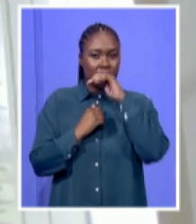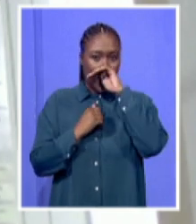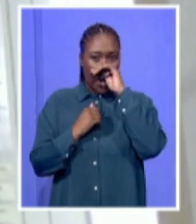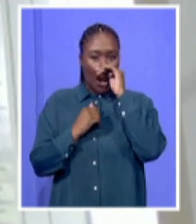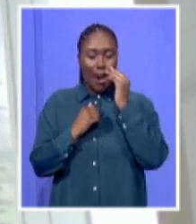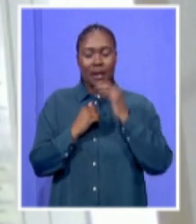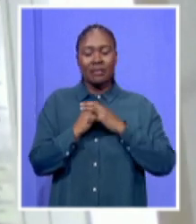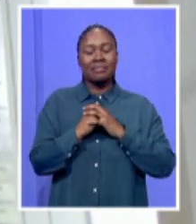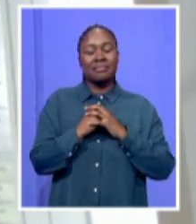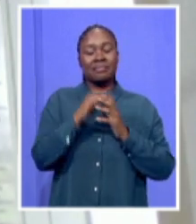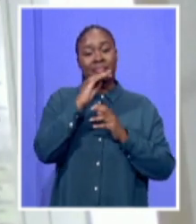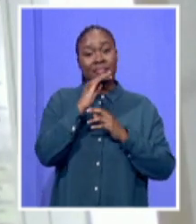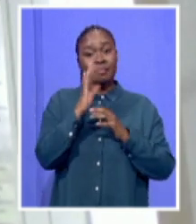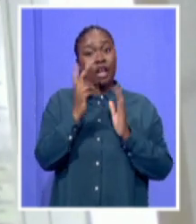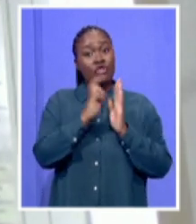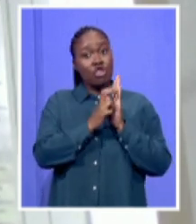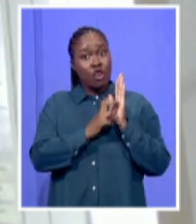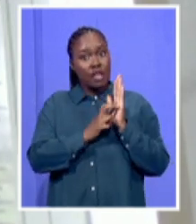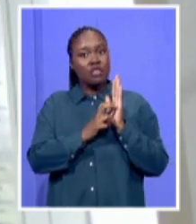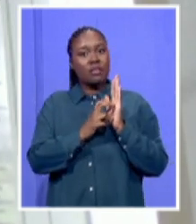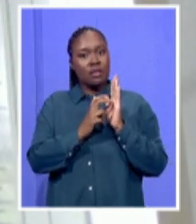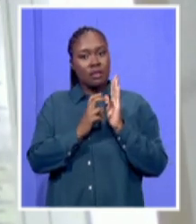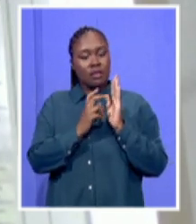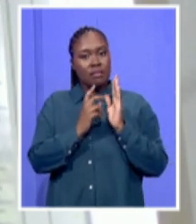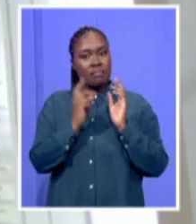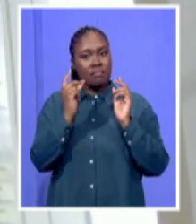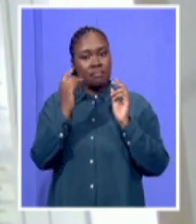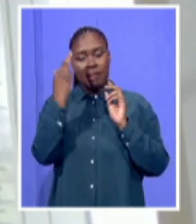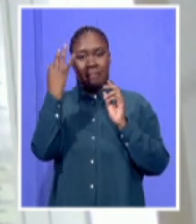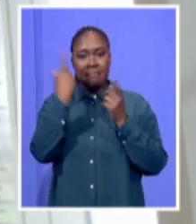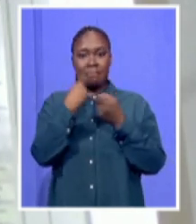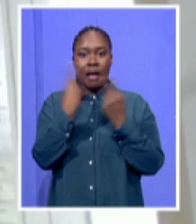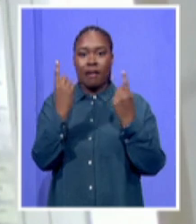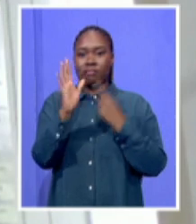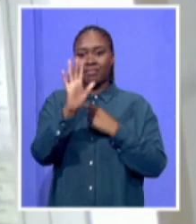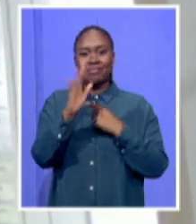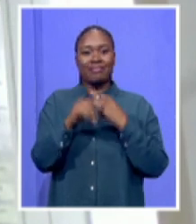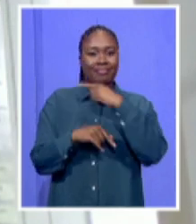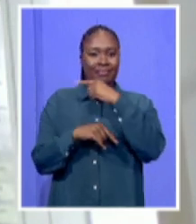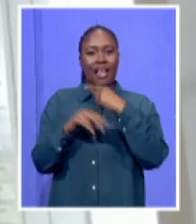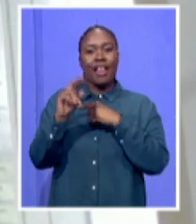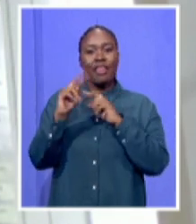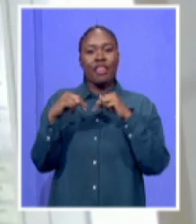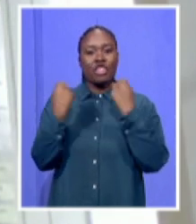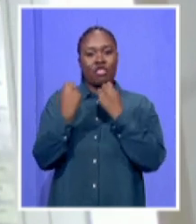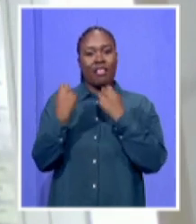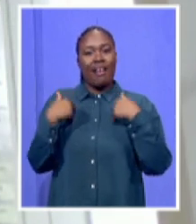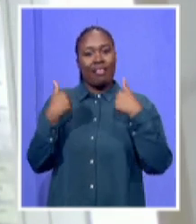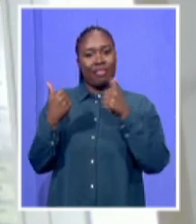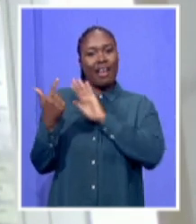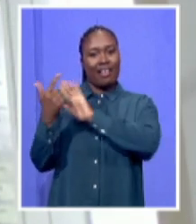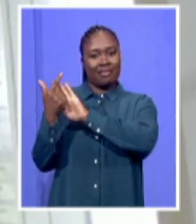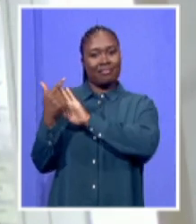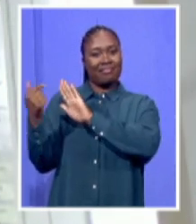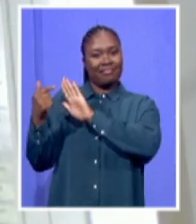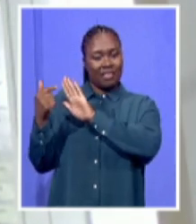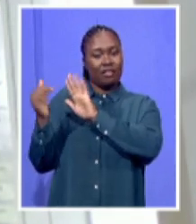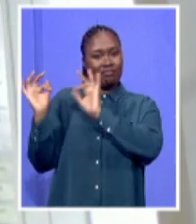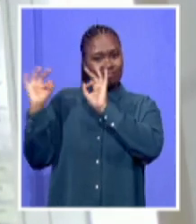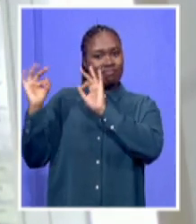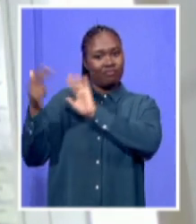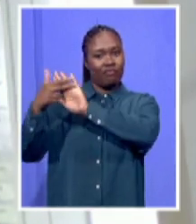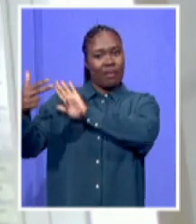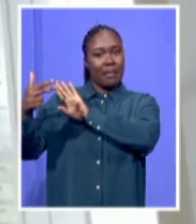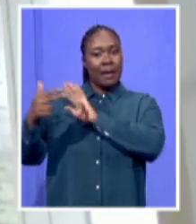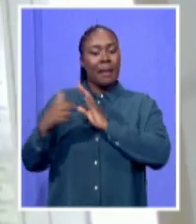short notice into a position where we now use the National Health Act. We had some temporary regulations which were in place